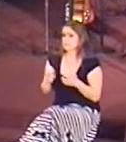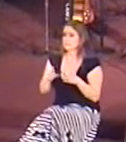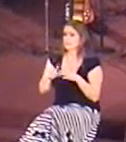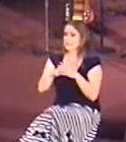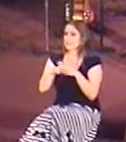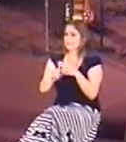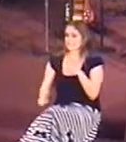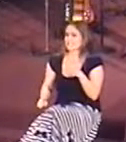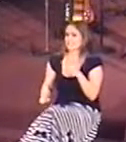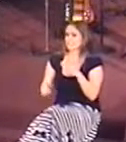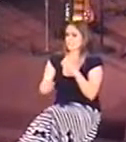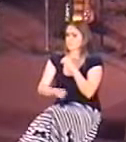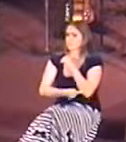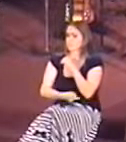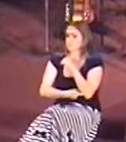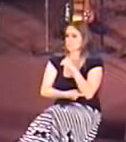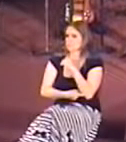say no.